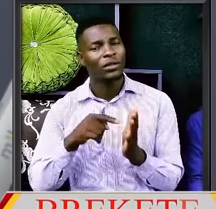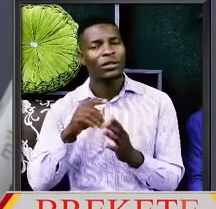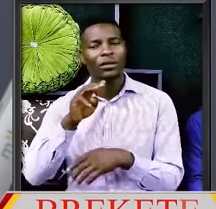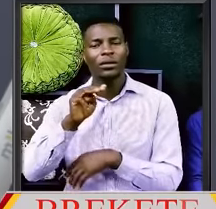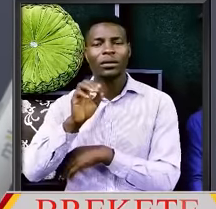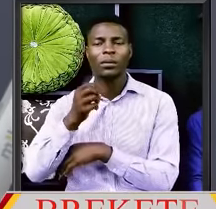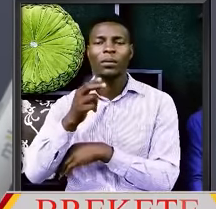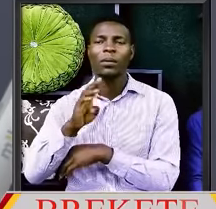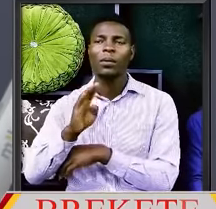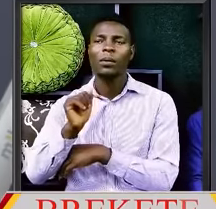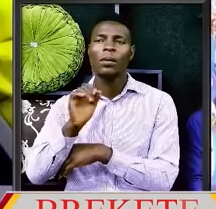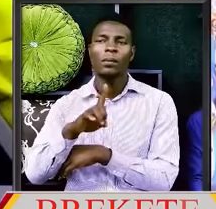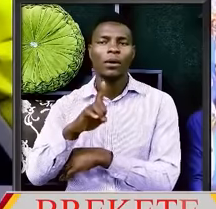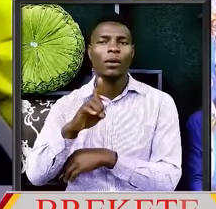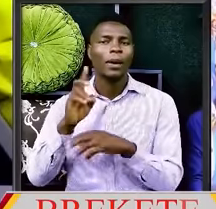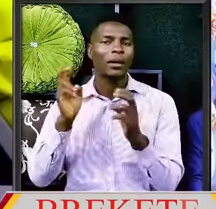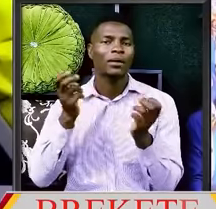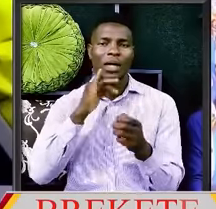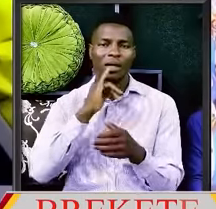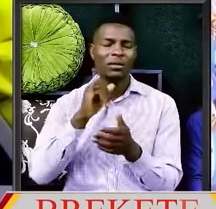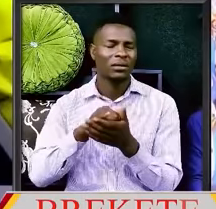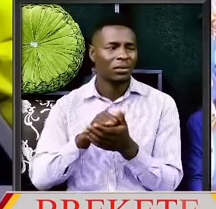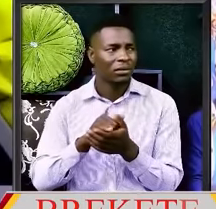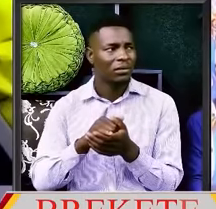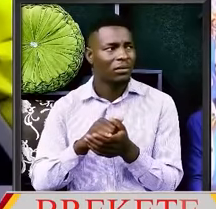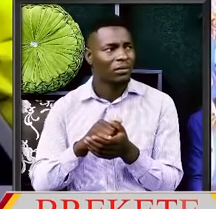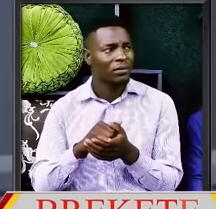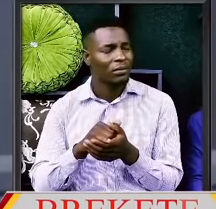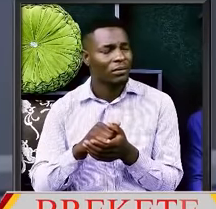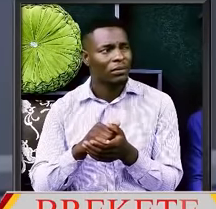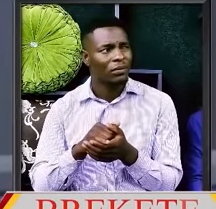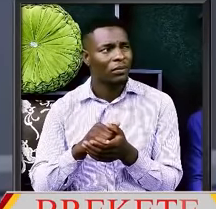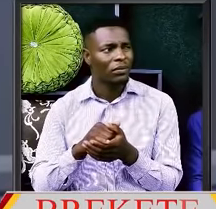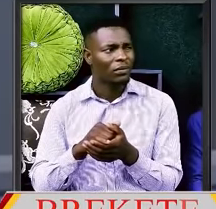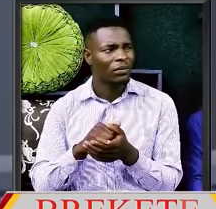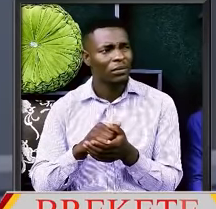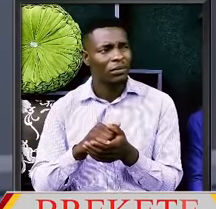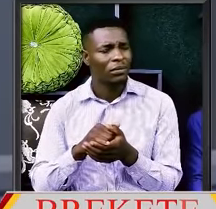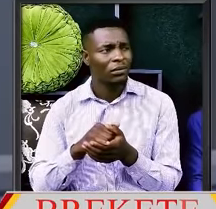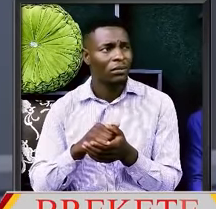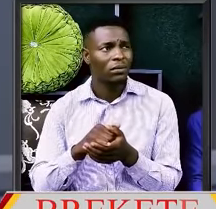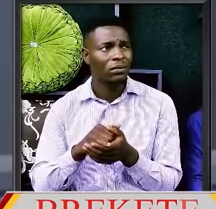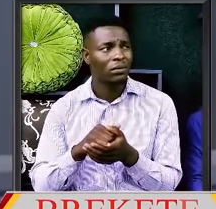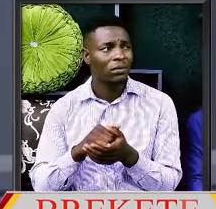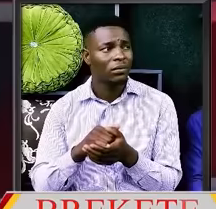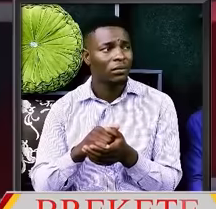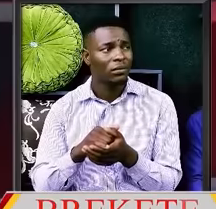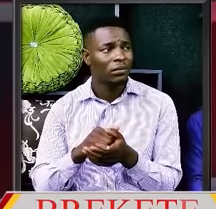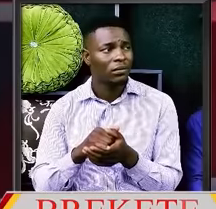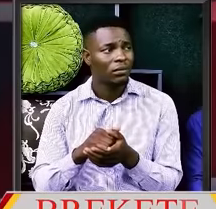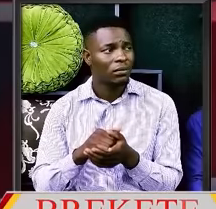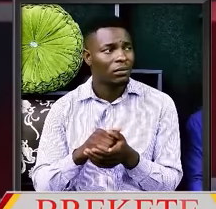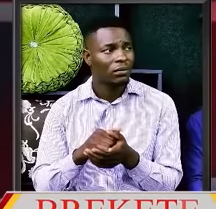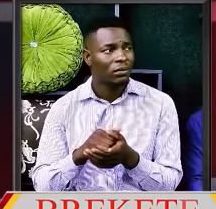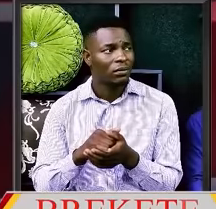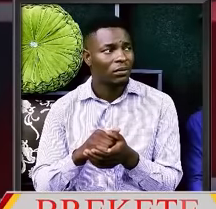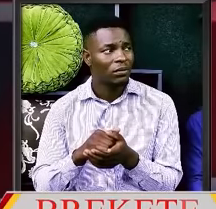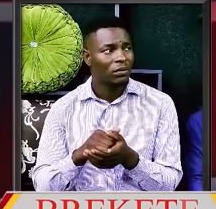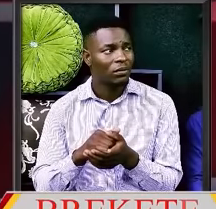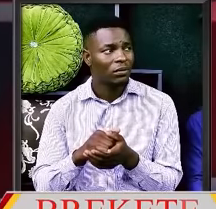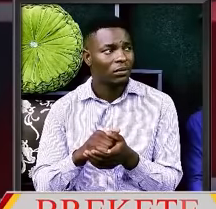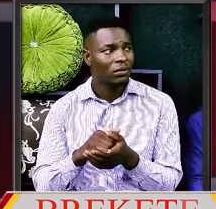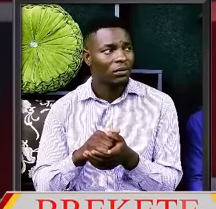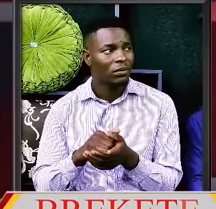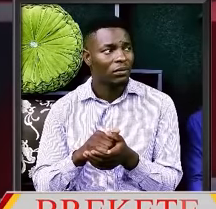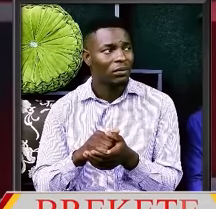that the wife should be investigated. saying she's was okay.